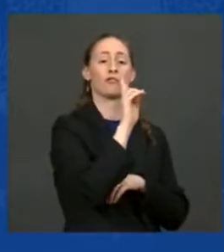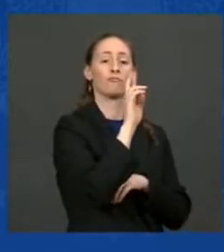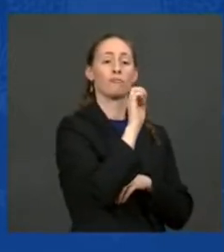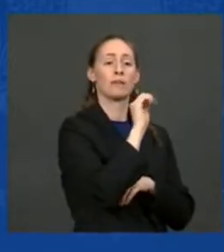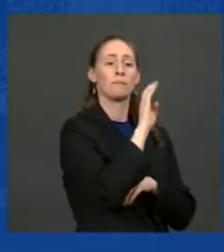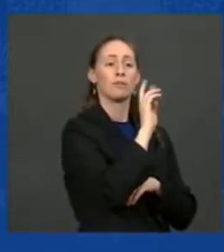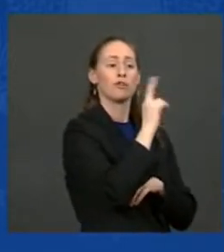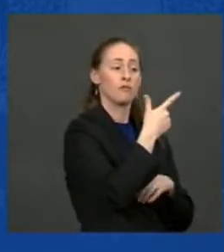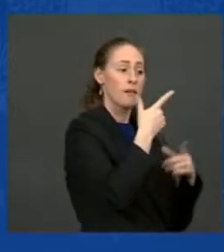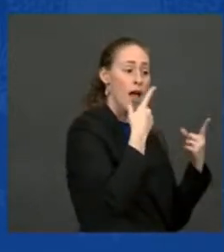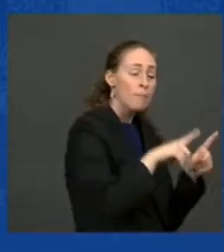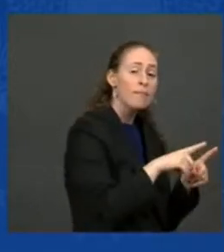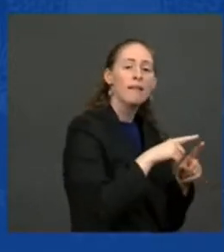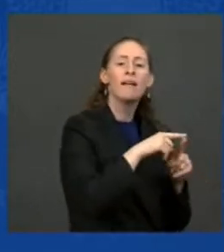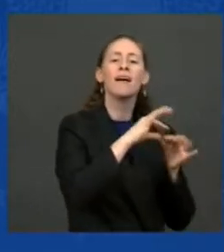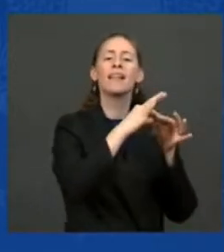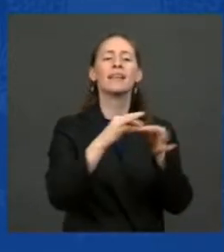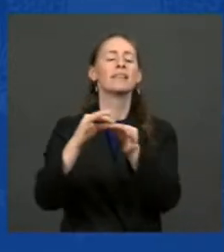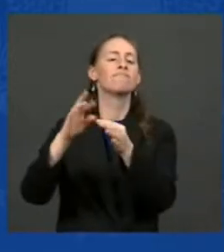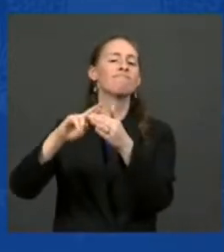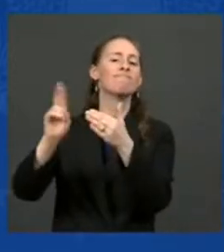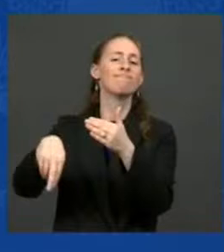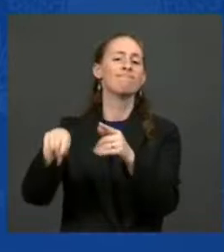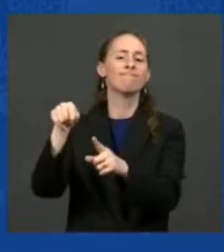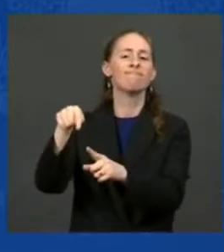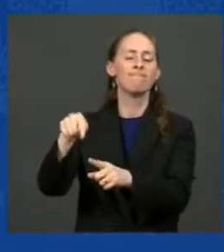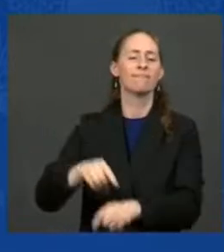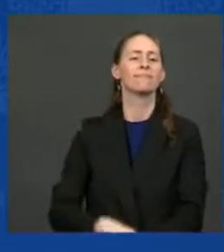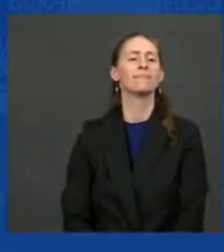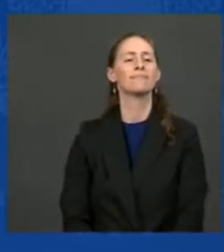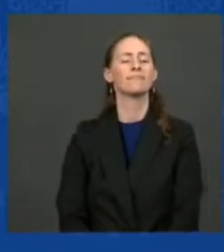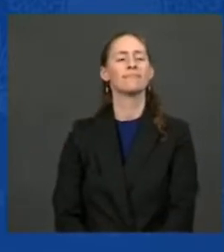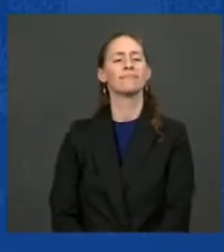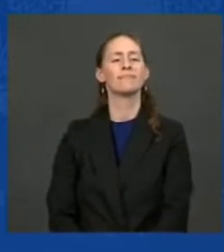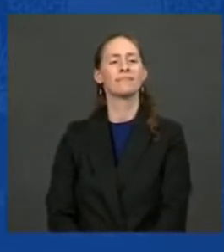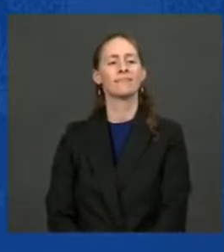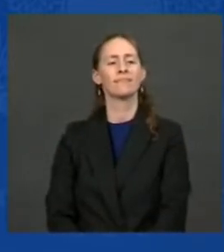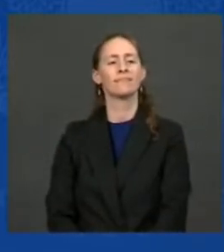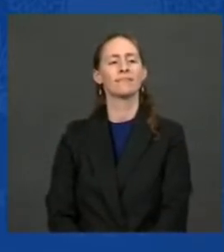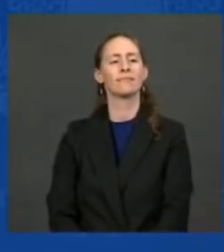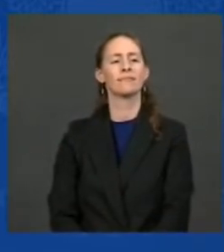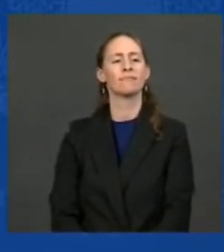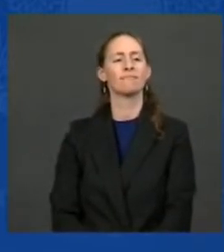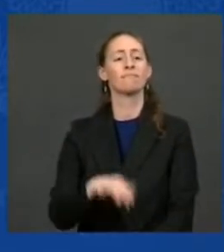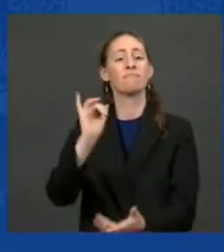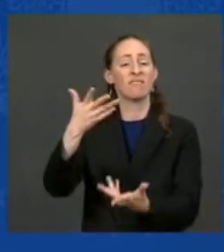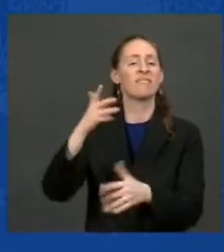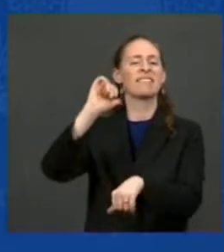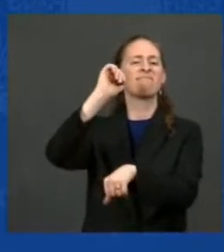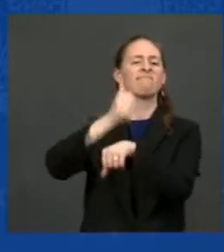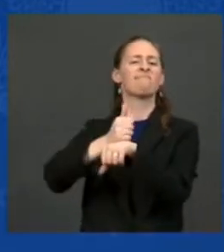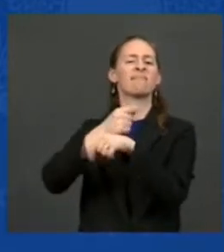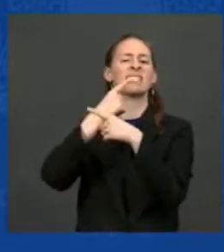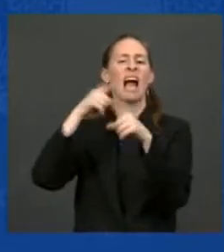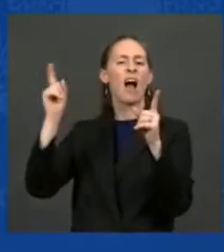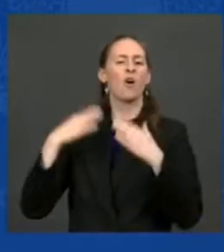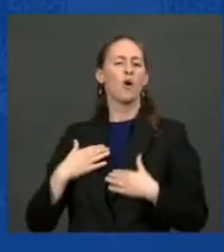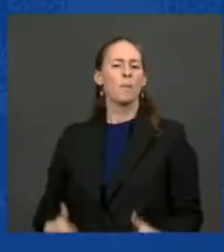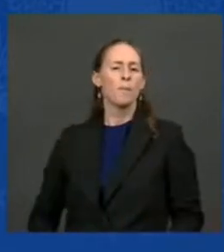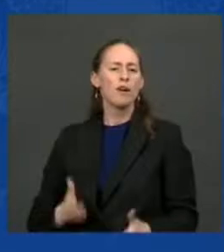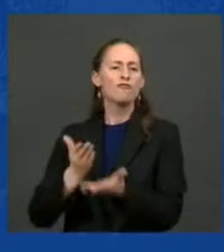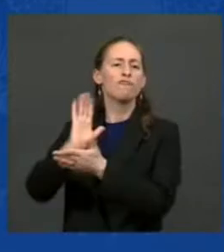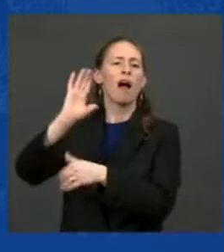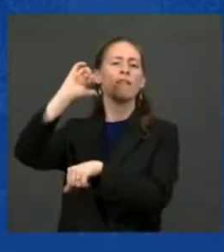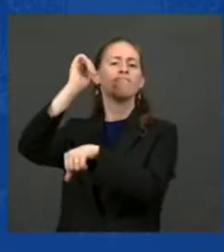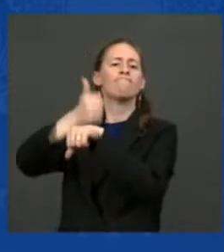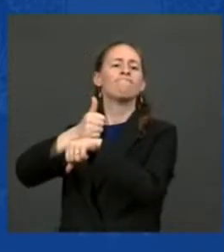and the antecedents of the Universal Declaration of Human Rights and the foundation of a rules-based